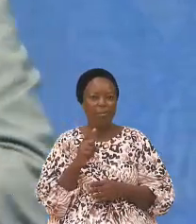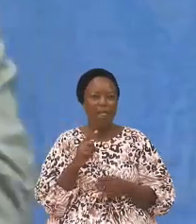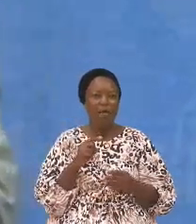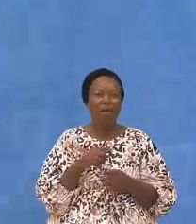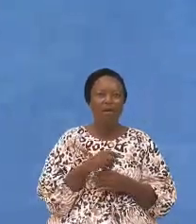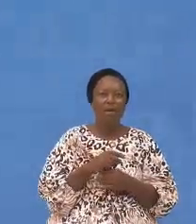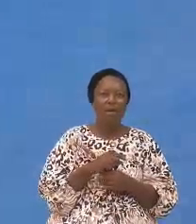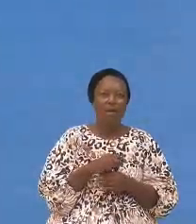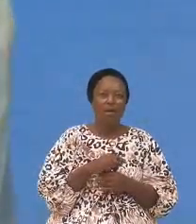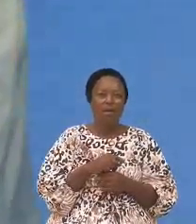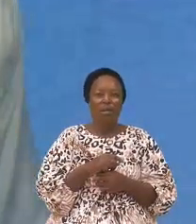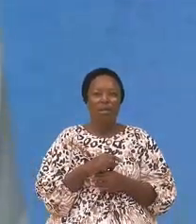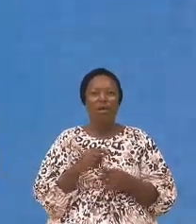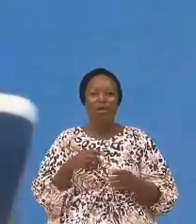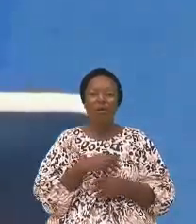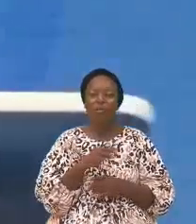understand,